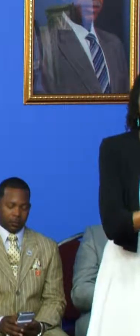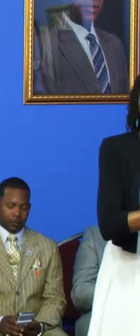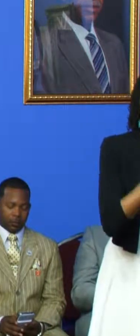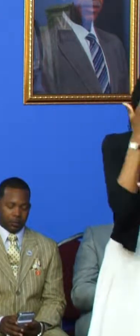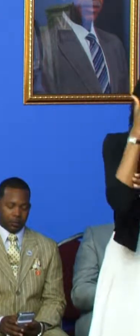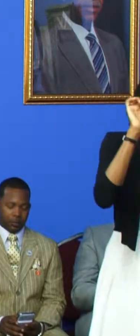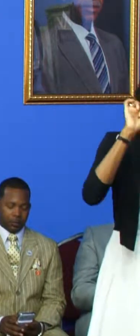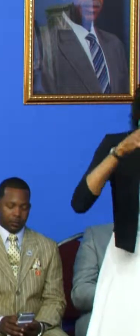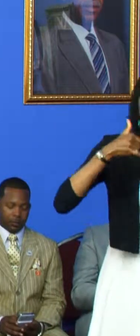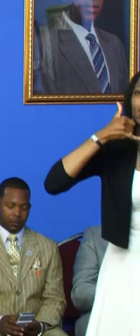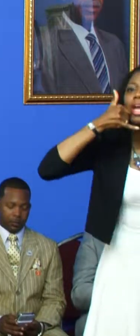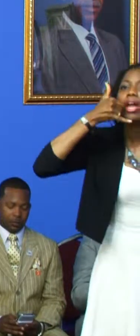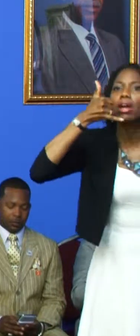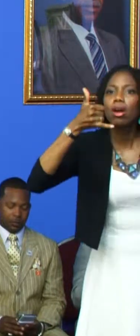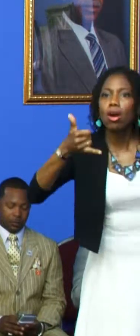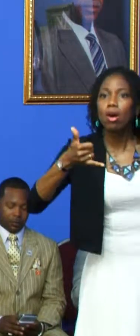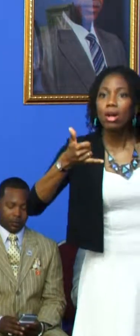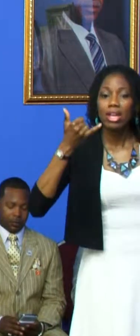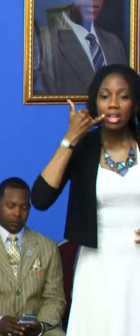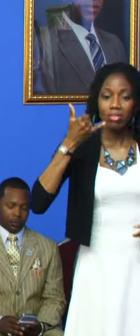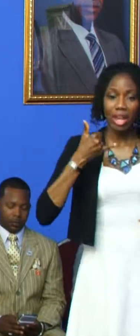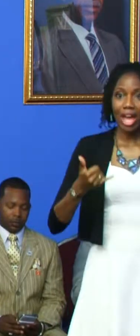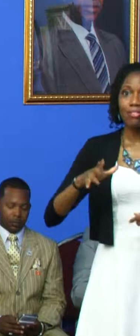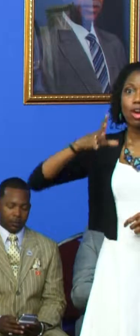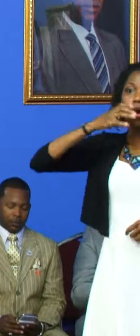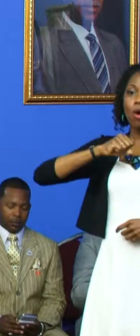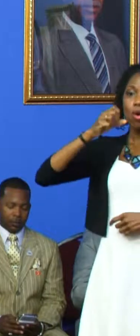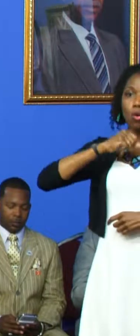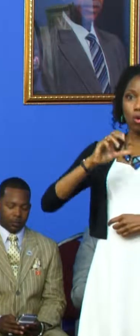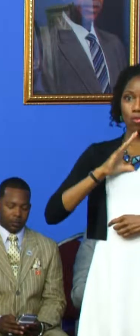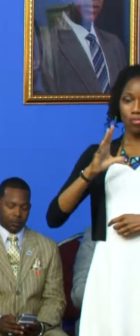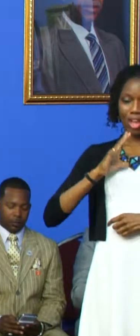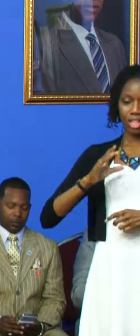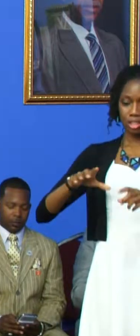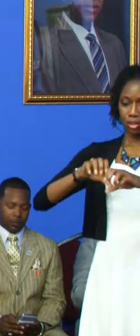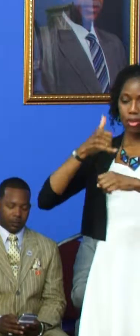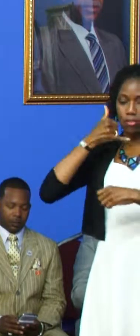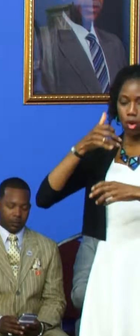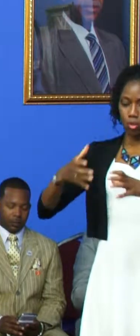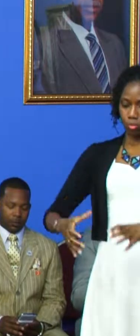Just get the phone, I don't care if it's a rotary phone. Call